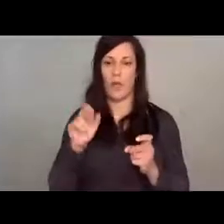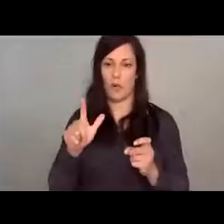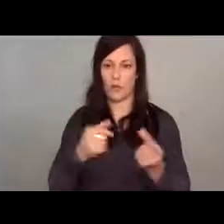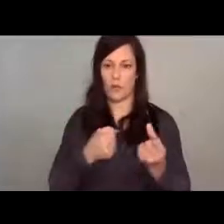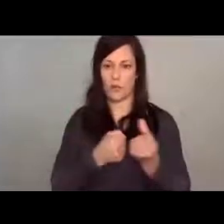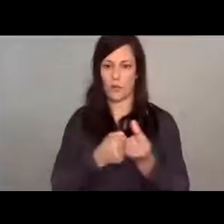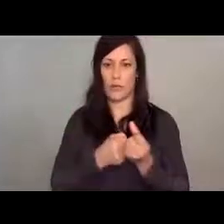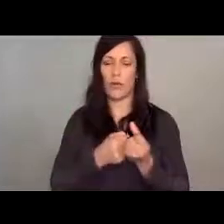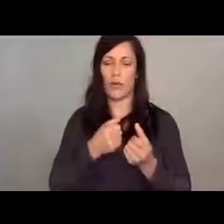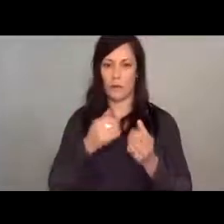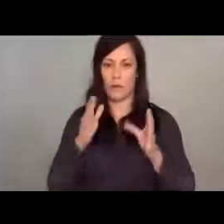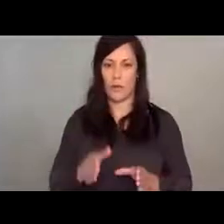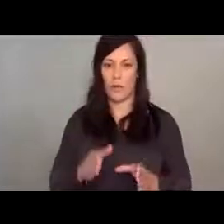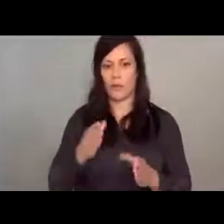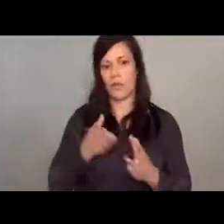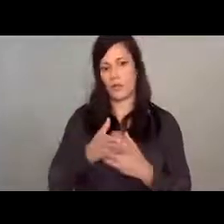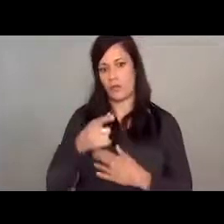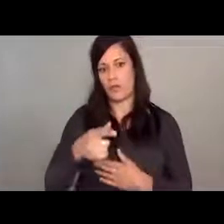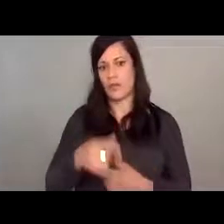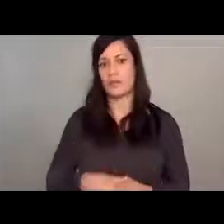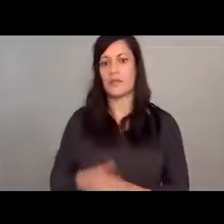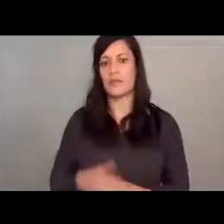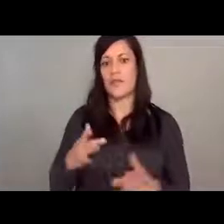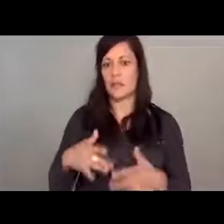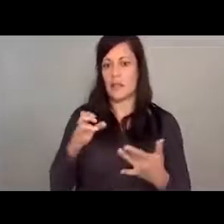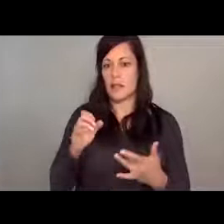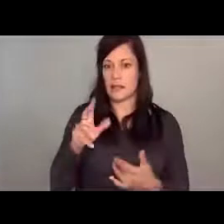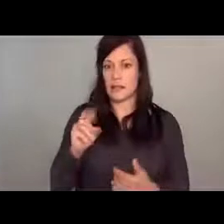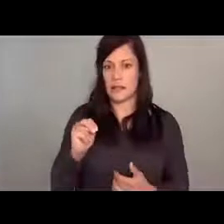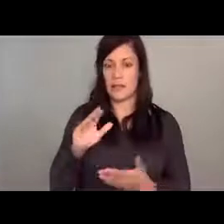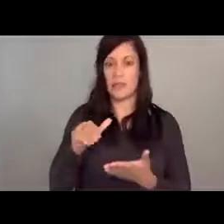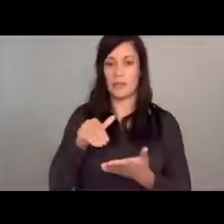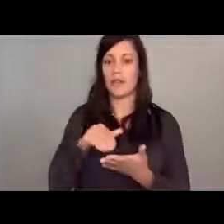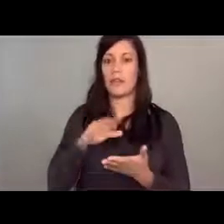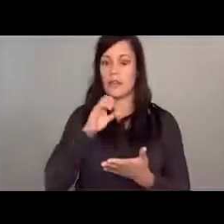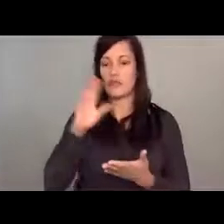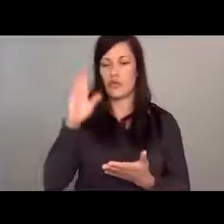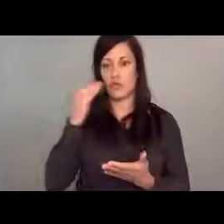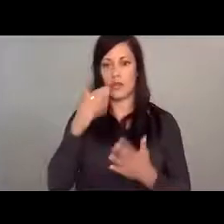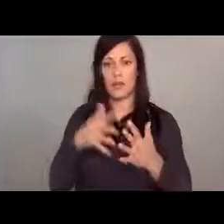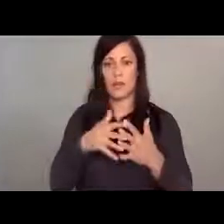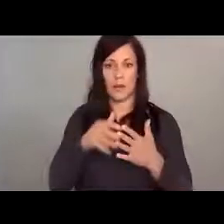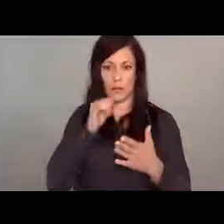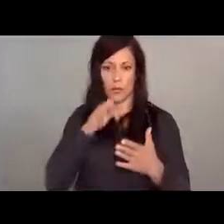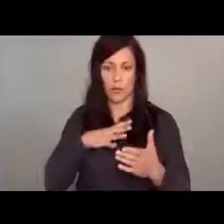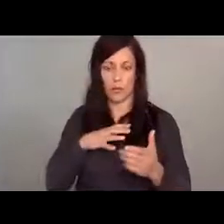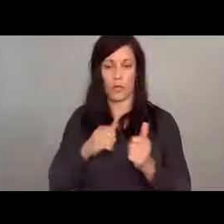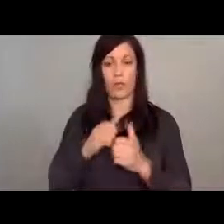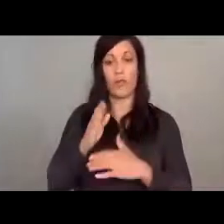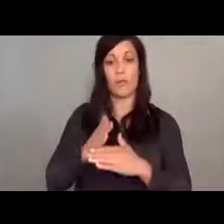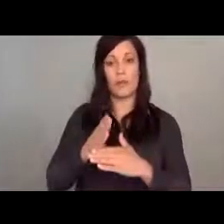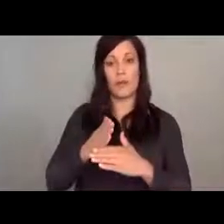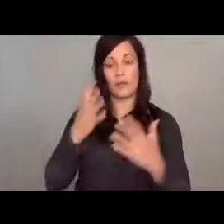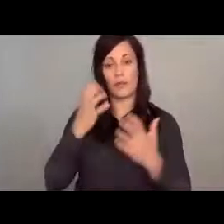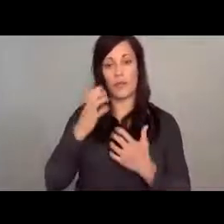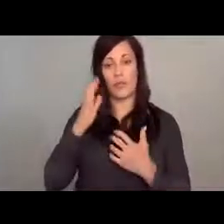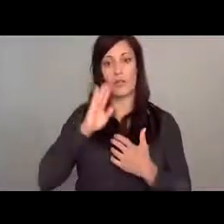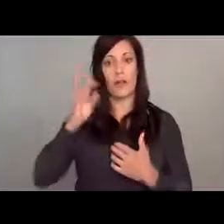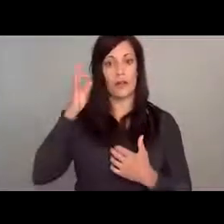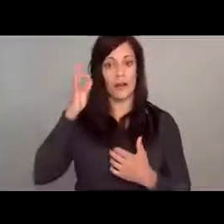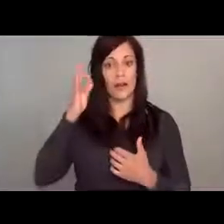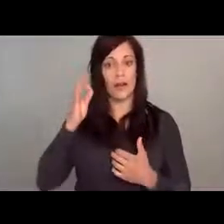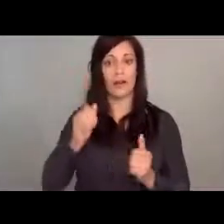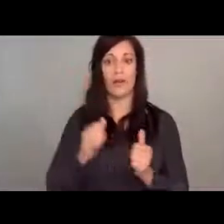NCR process. I'm a light-skinned, middle-aged Korean American woman with medium dark brown hair, wearing